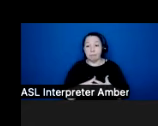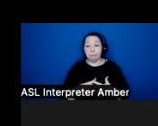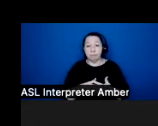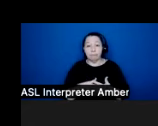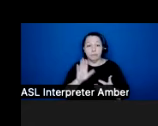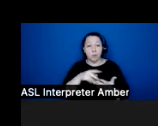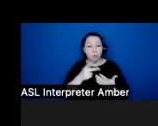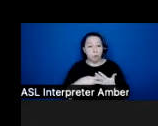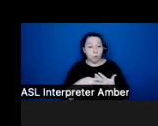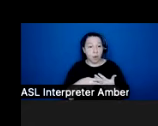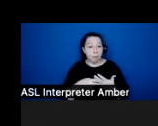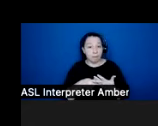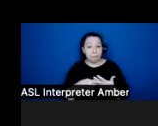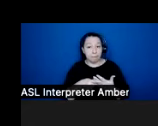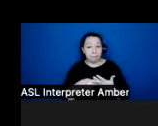program?